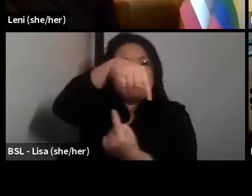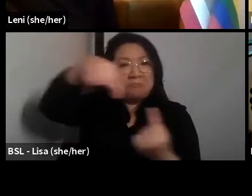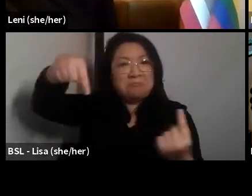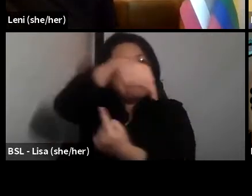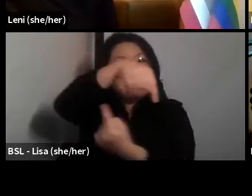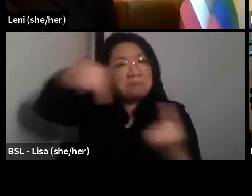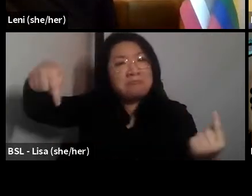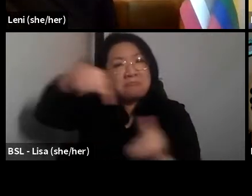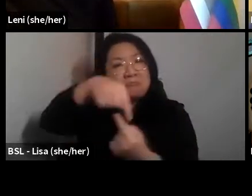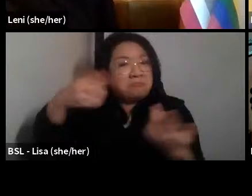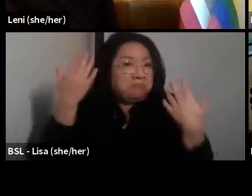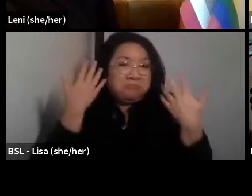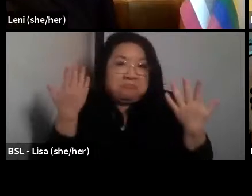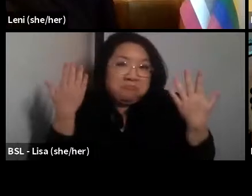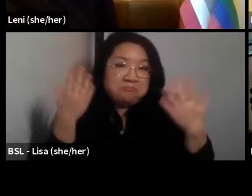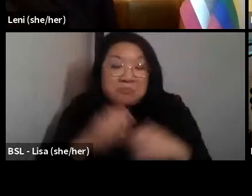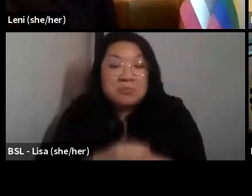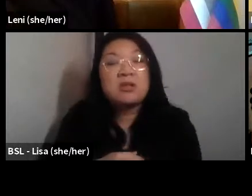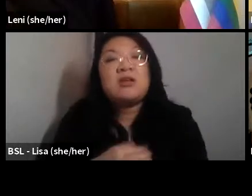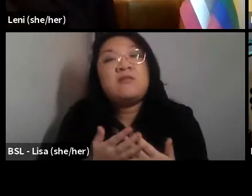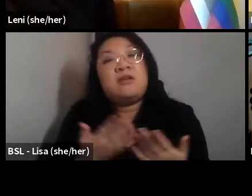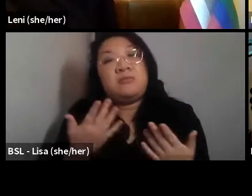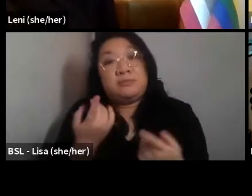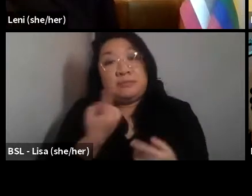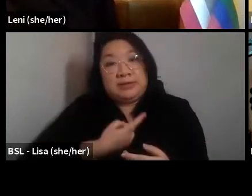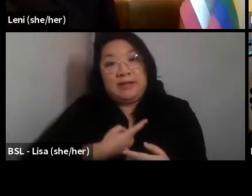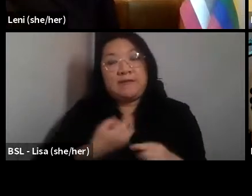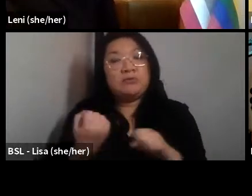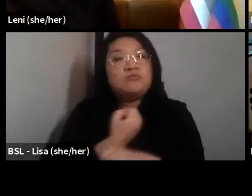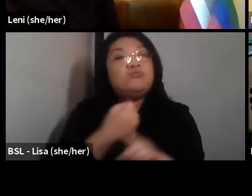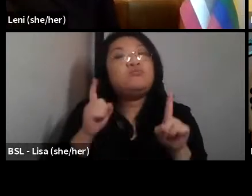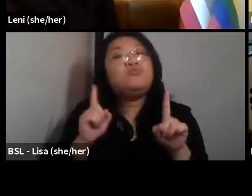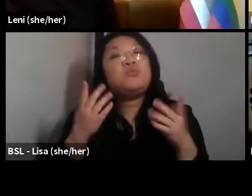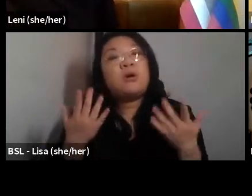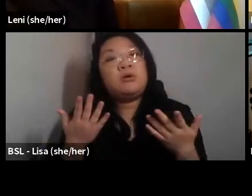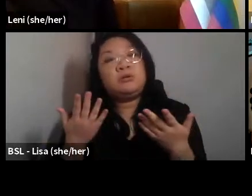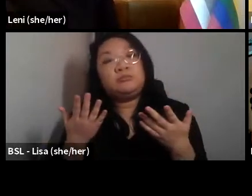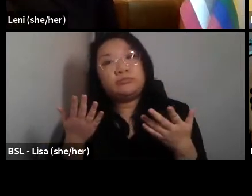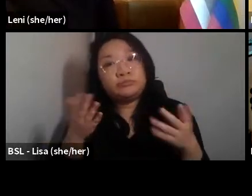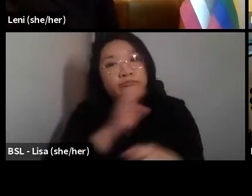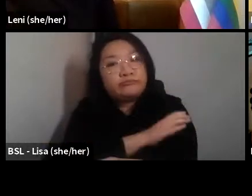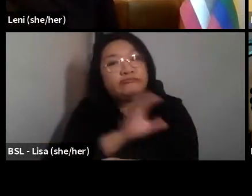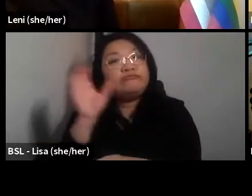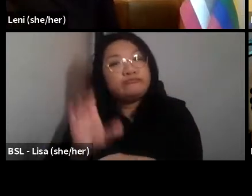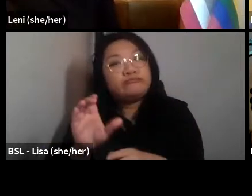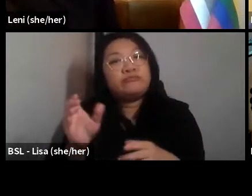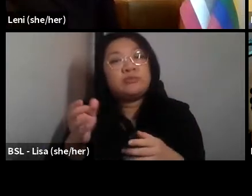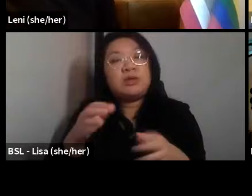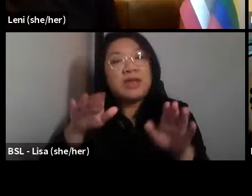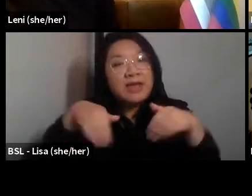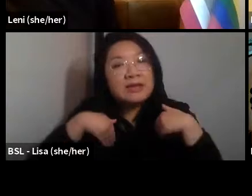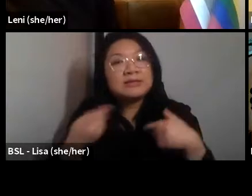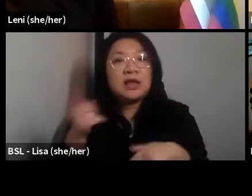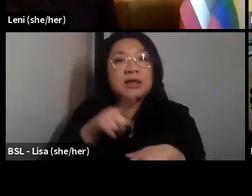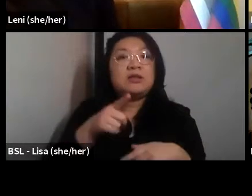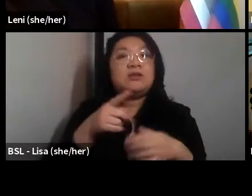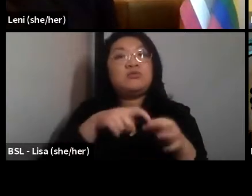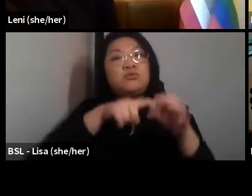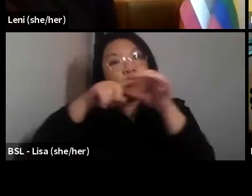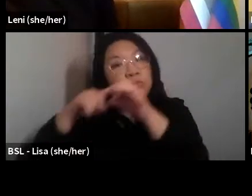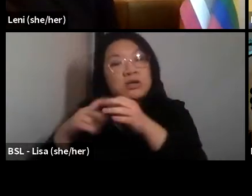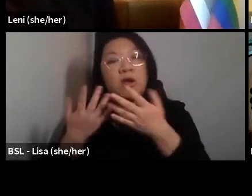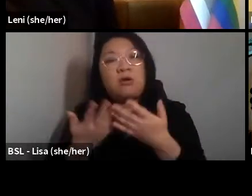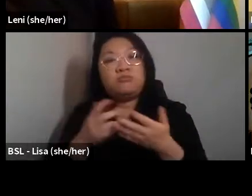fluctuationy. And a lot of what I do is helping encourage other queer and ace writers and creatives